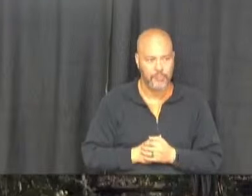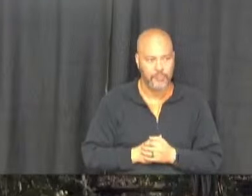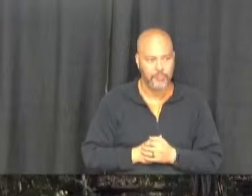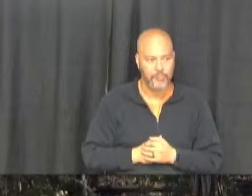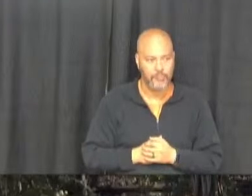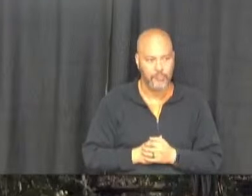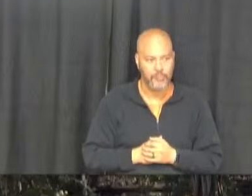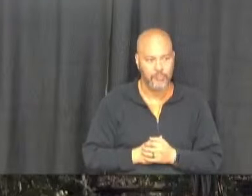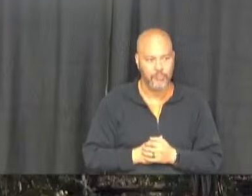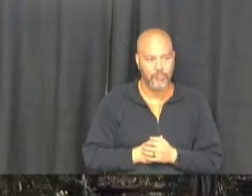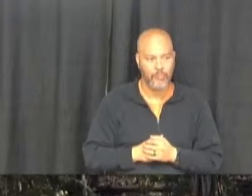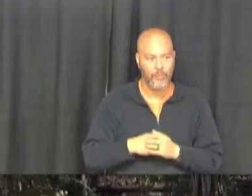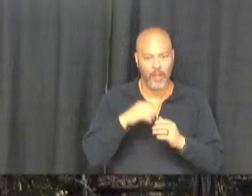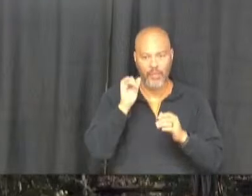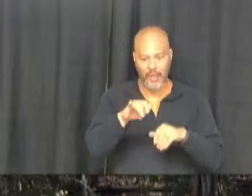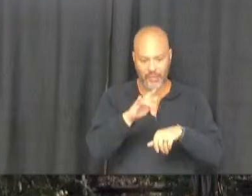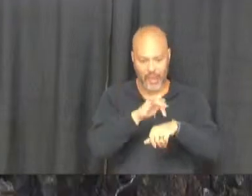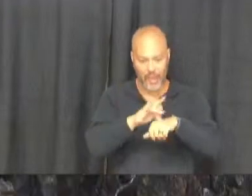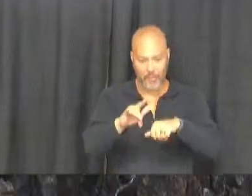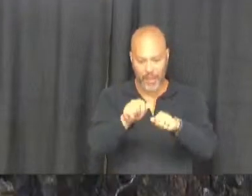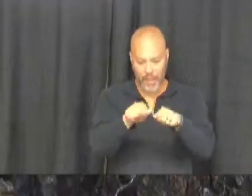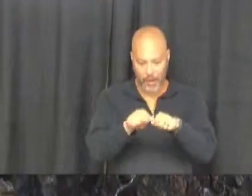There's the vacant lot in question.